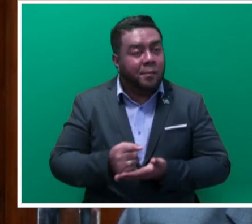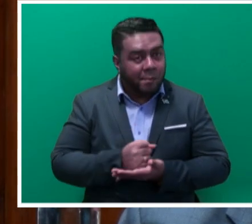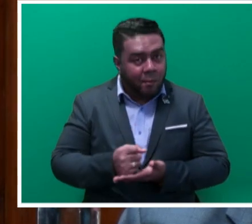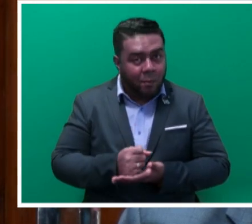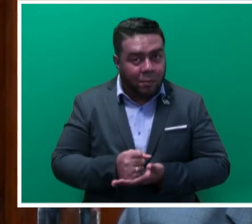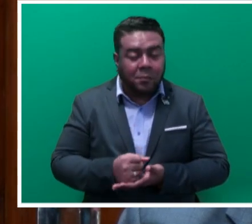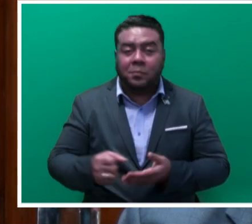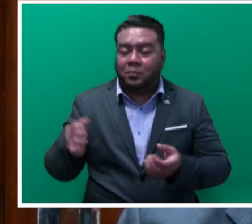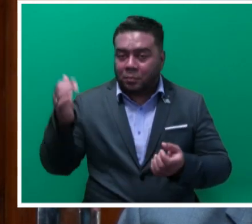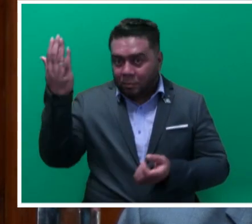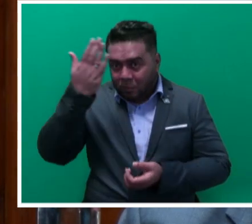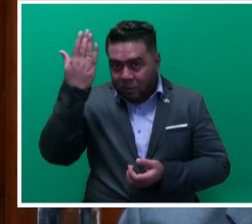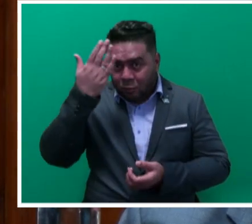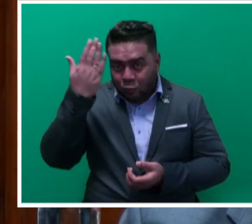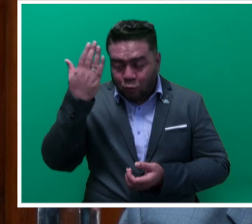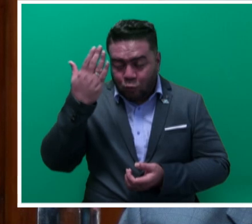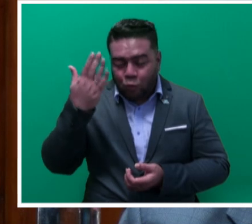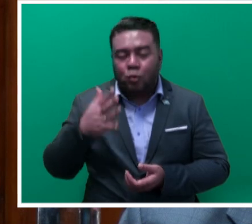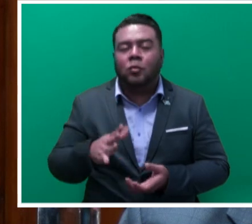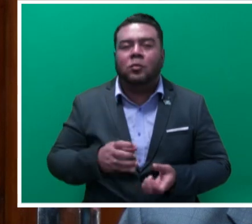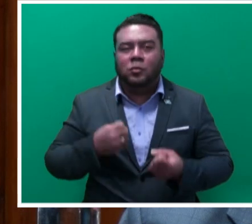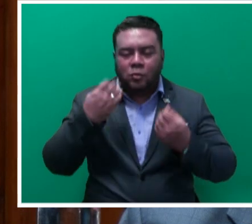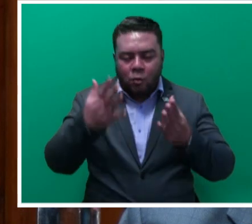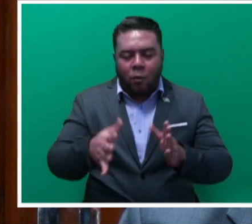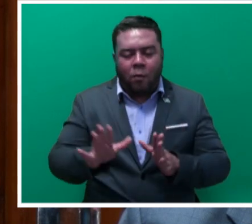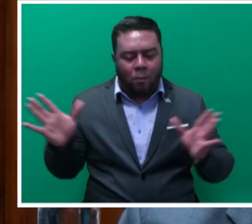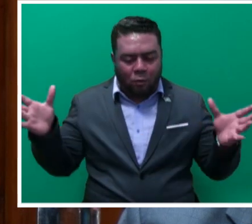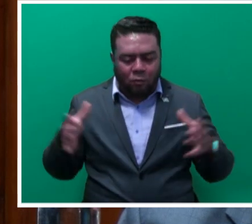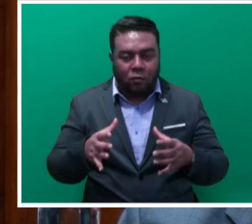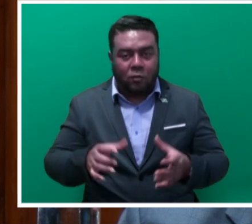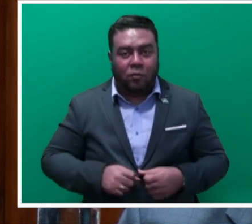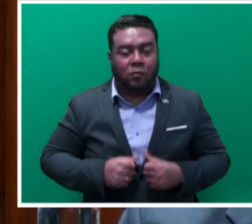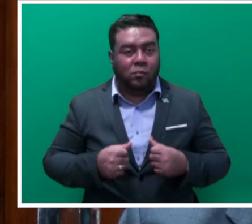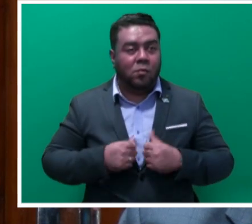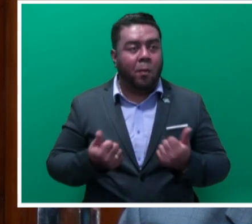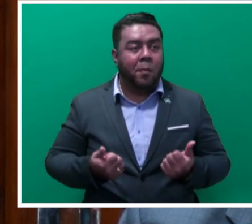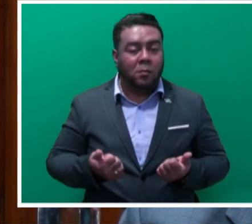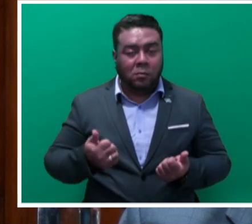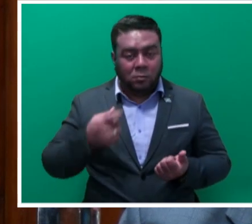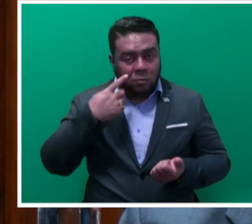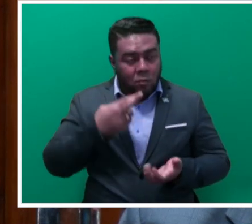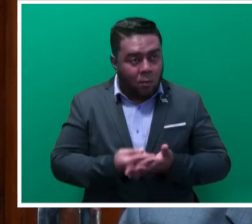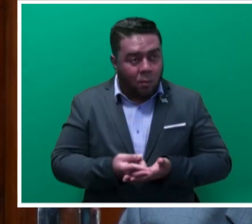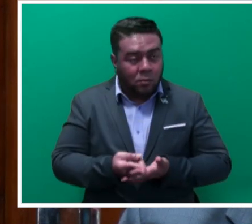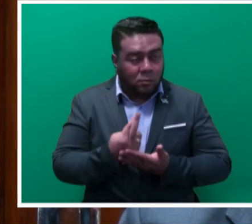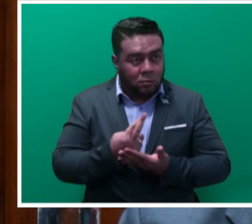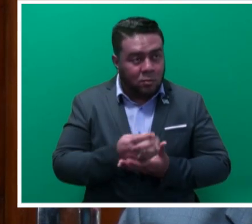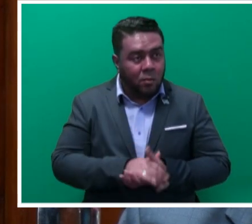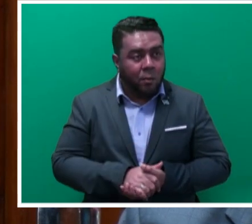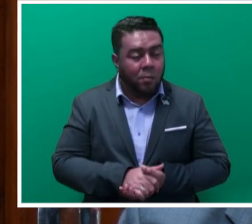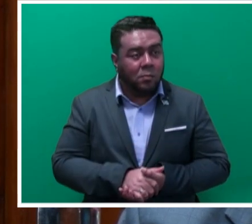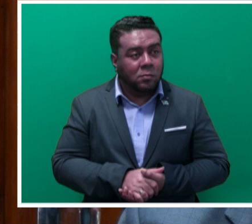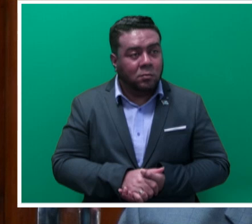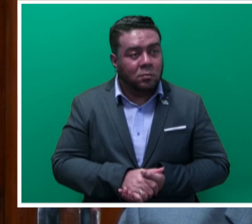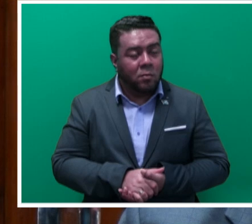Academy symbolizes something greater. It embodies a collective commitment to building a resilient and self-sufficient airline that can weather the